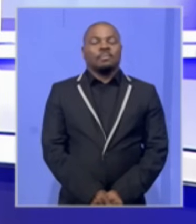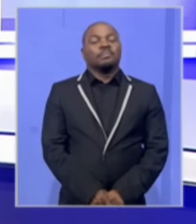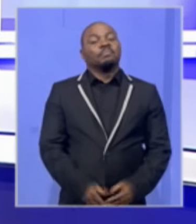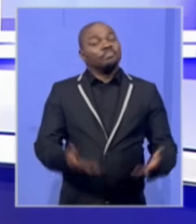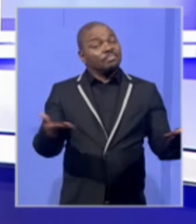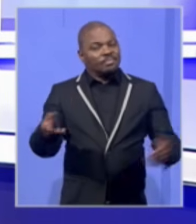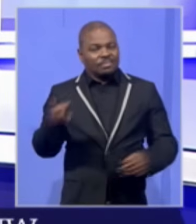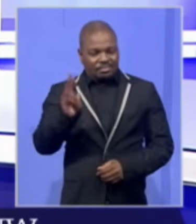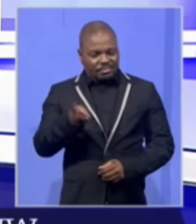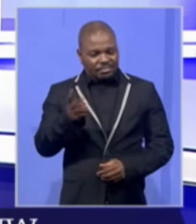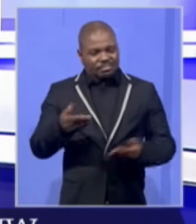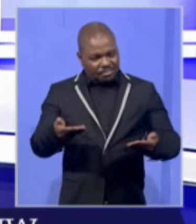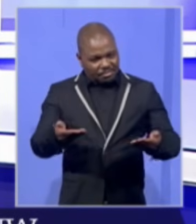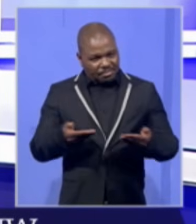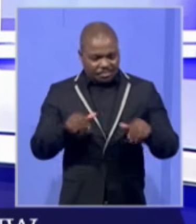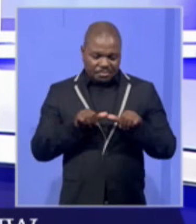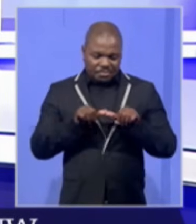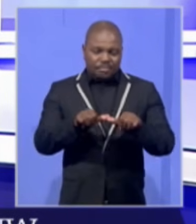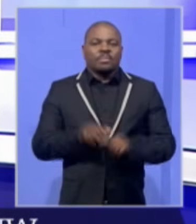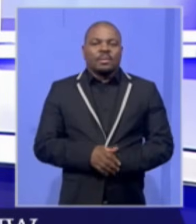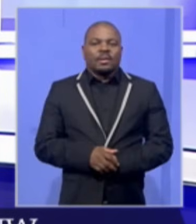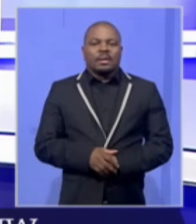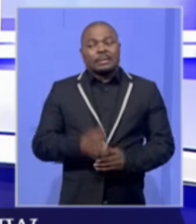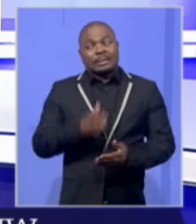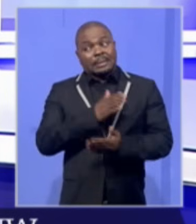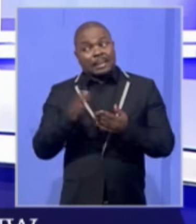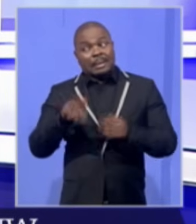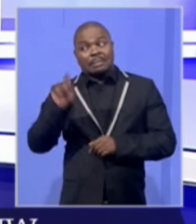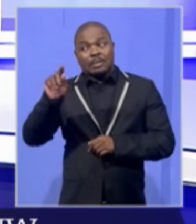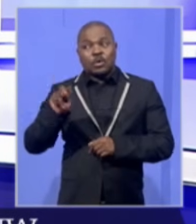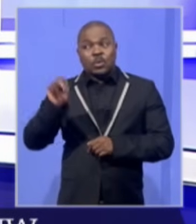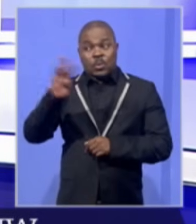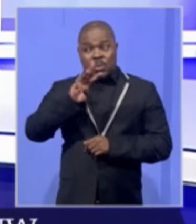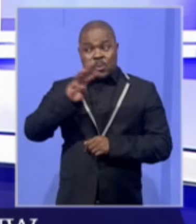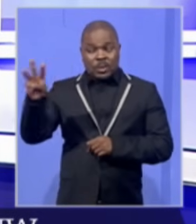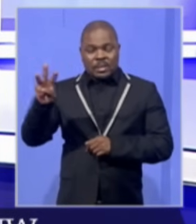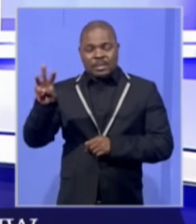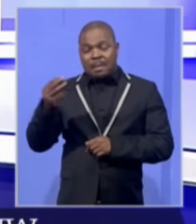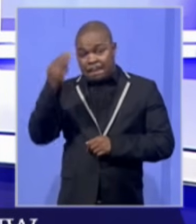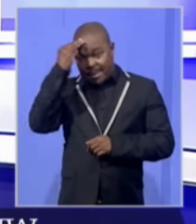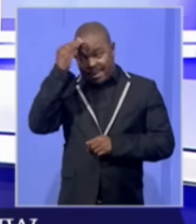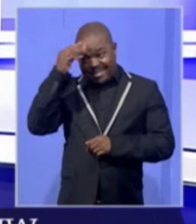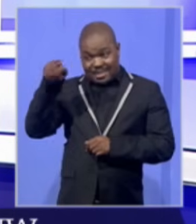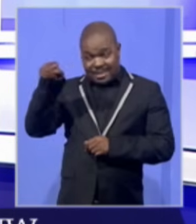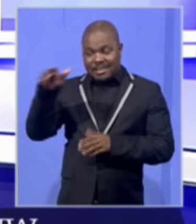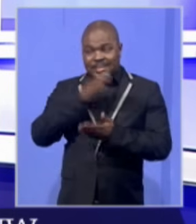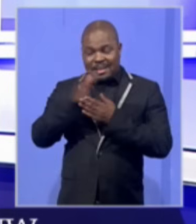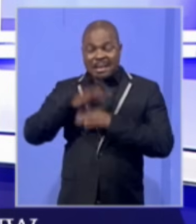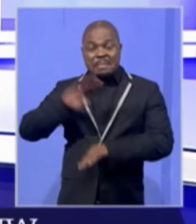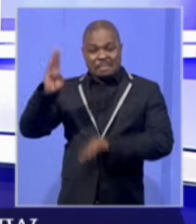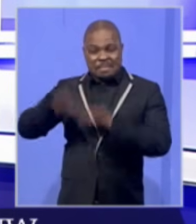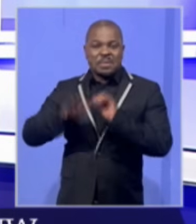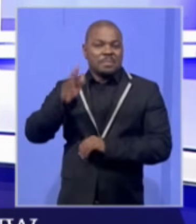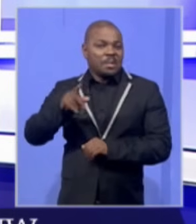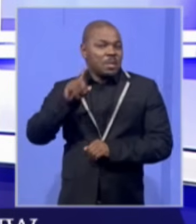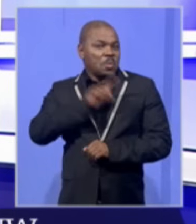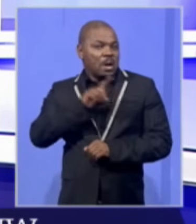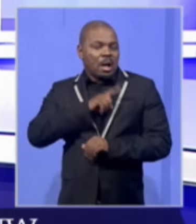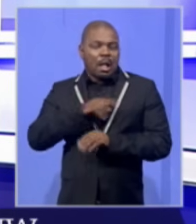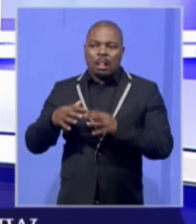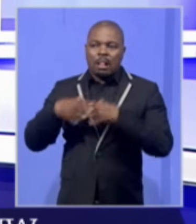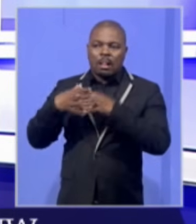Mothoetso re santse re le fano. Bangwe ba tlile go di gama ba sa ditlhapela kwa motsemošate wa North West Mahikeng go latela